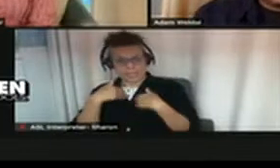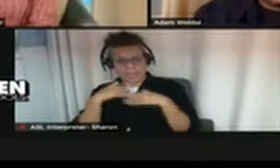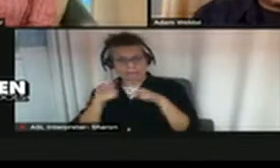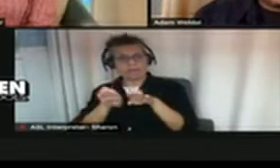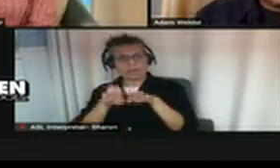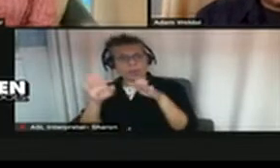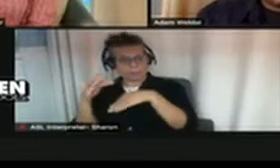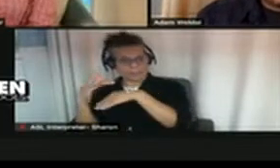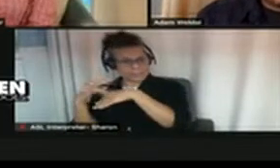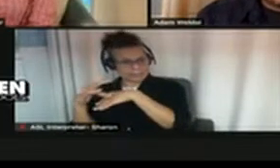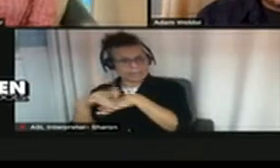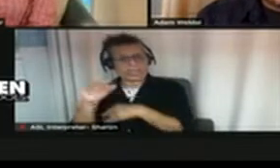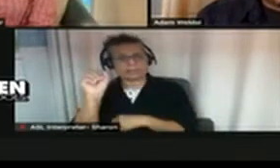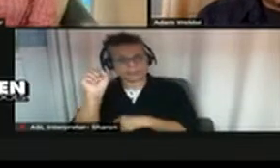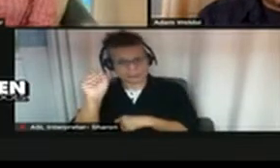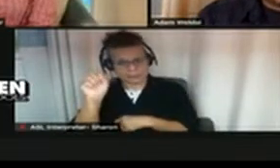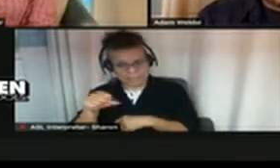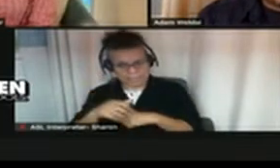openings.